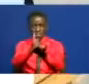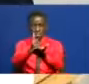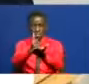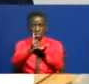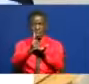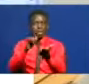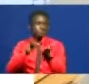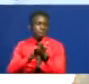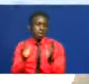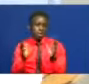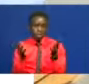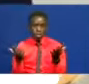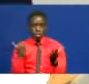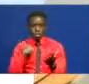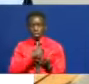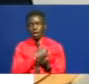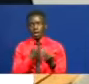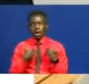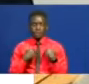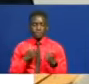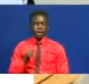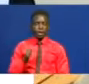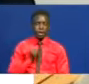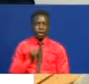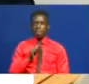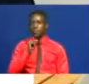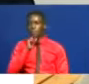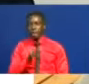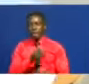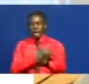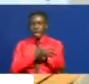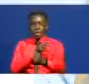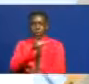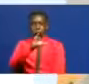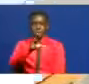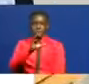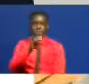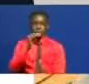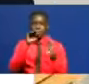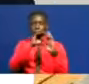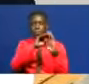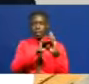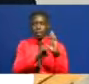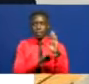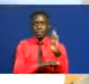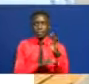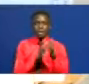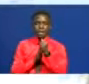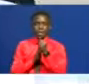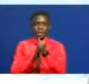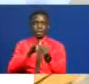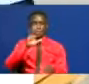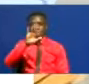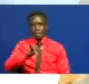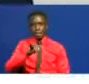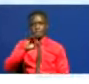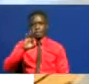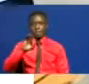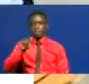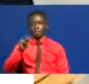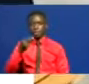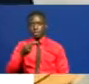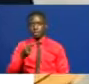that's how we had the girl boy empowerment program led by faith Madame